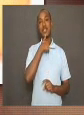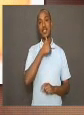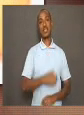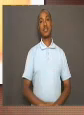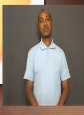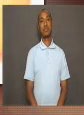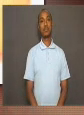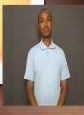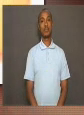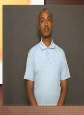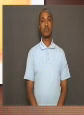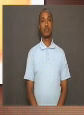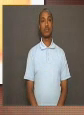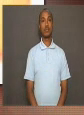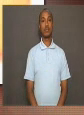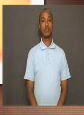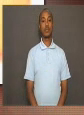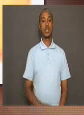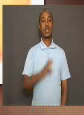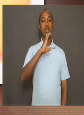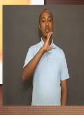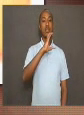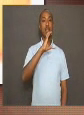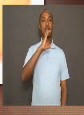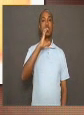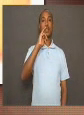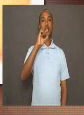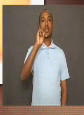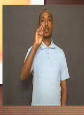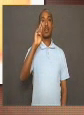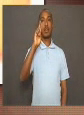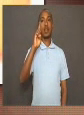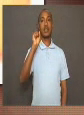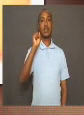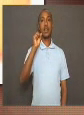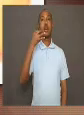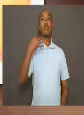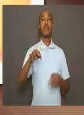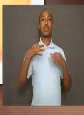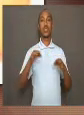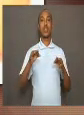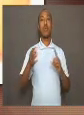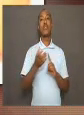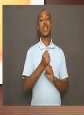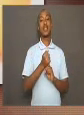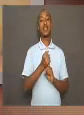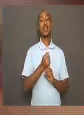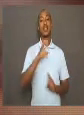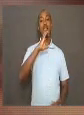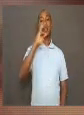acids. Citrus fruits, for example, contain citric acid.